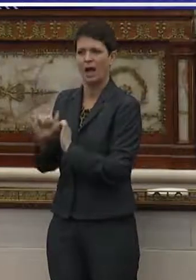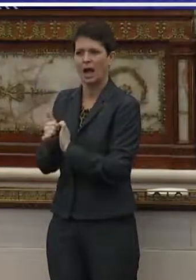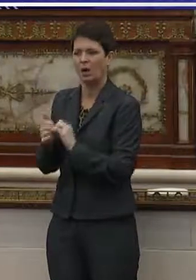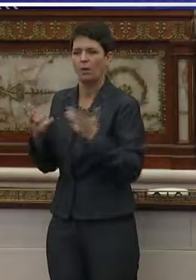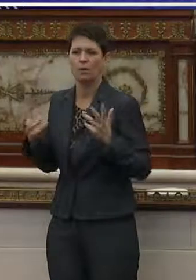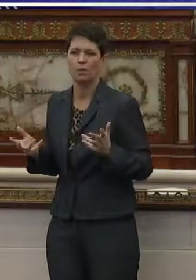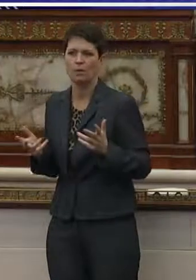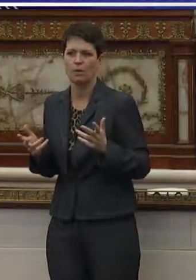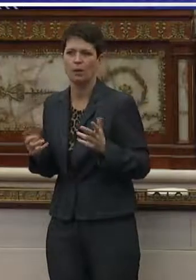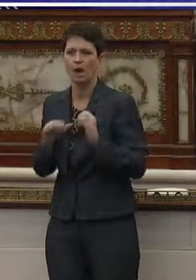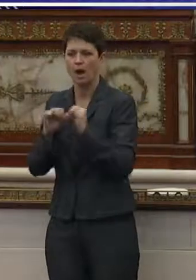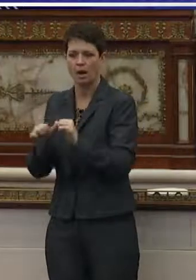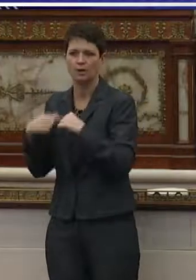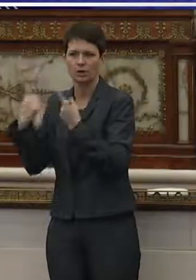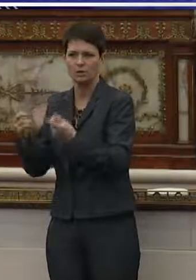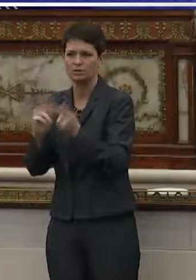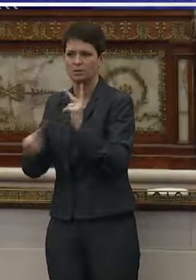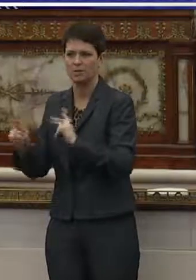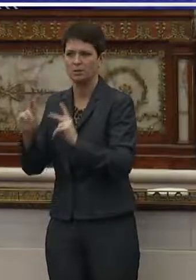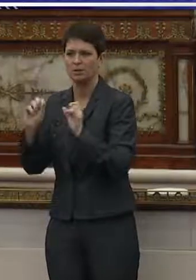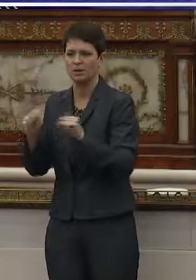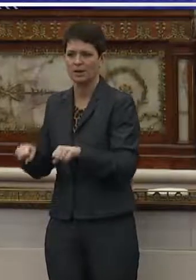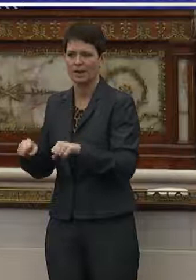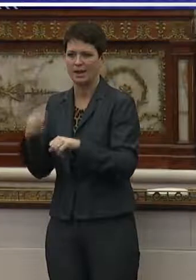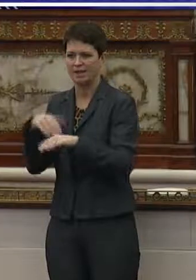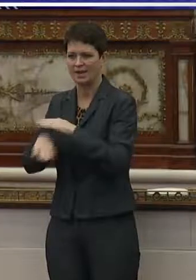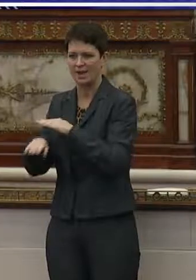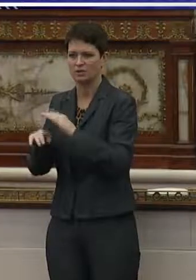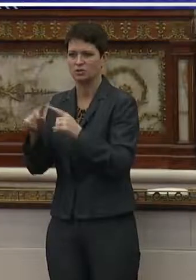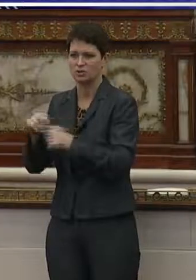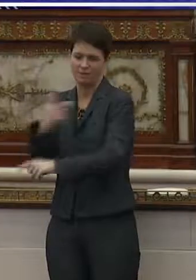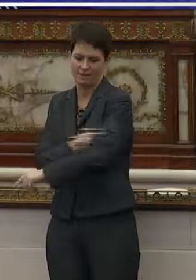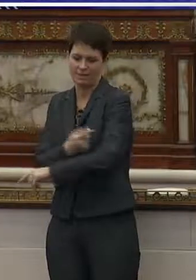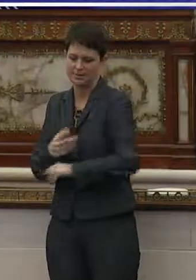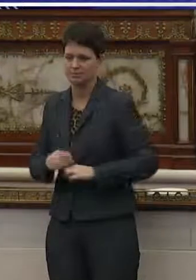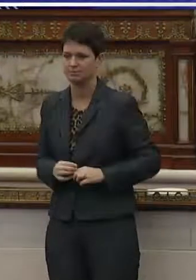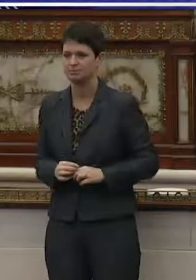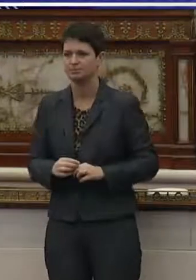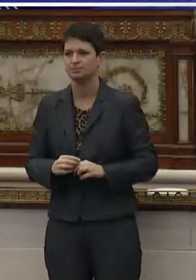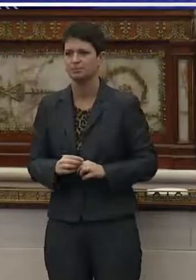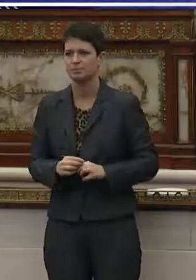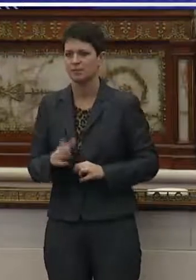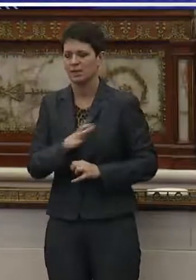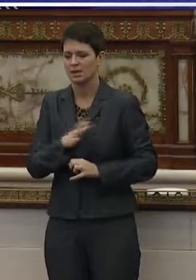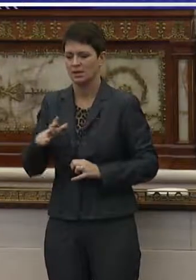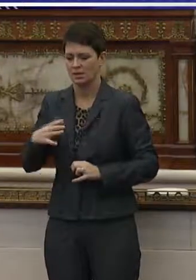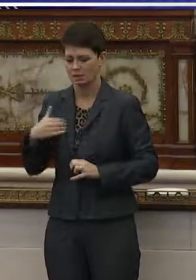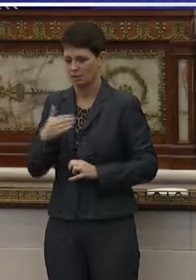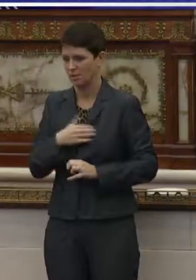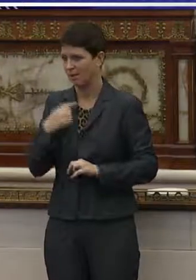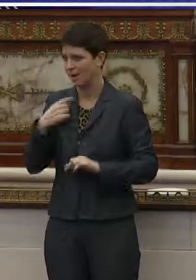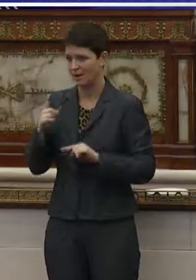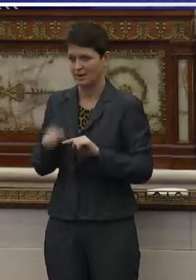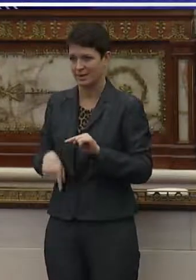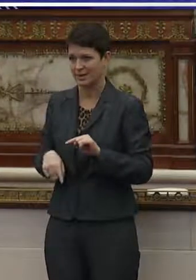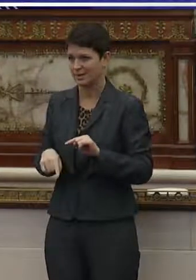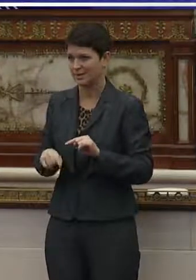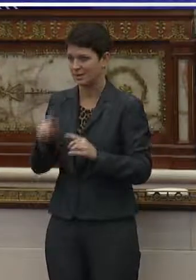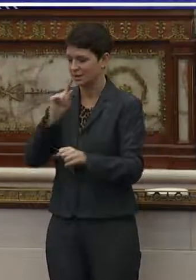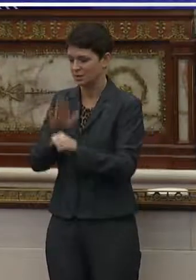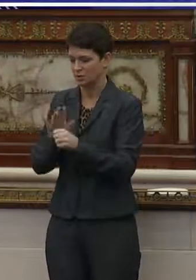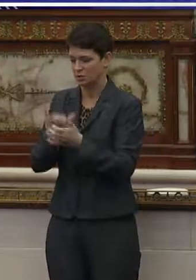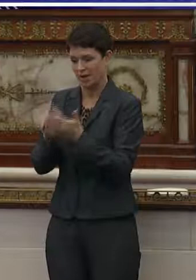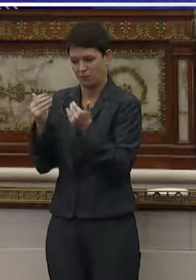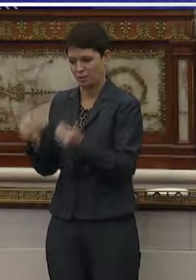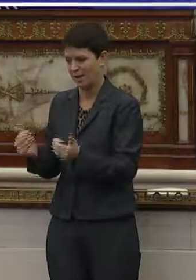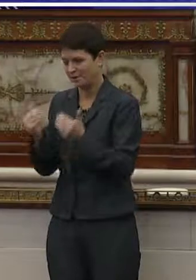space, ongoing, so people can get, access to the vaccine? Council member, I can't commit to that right